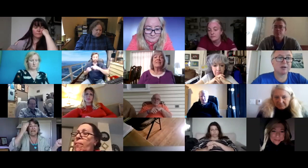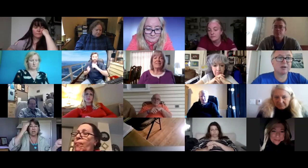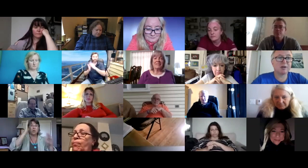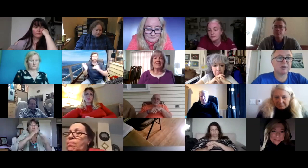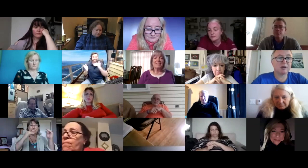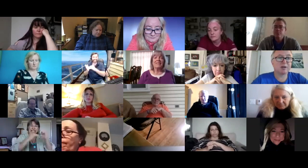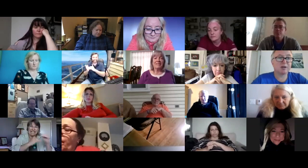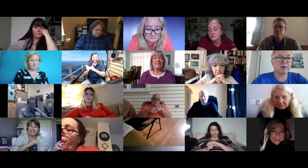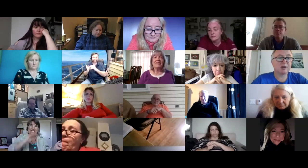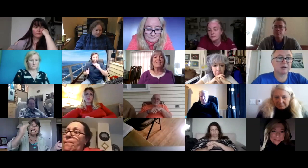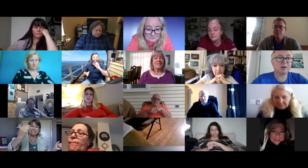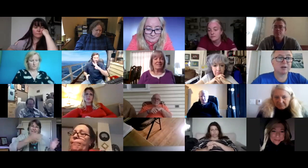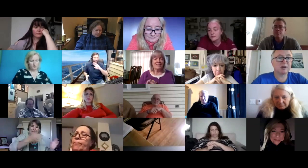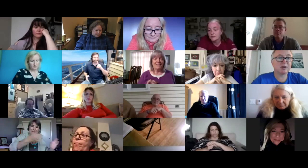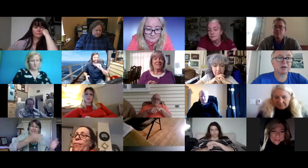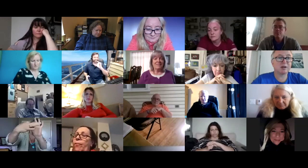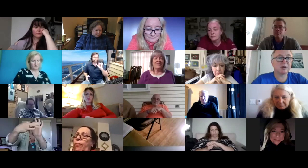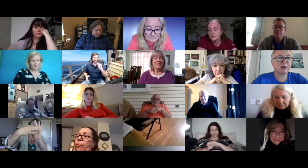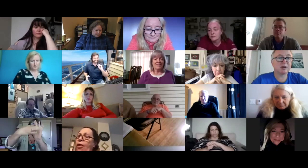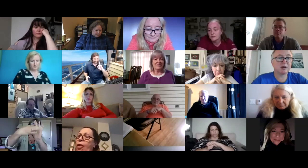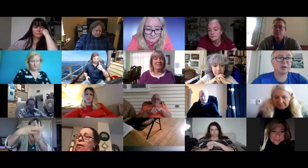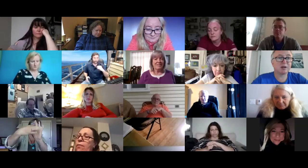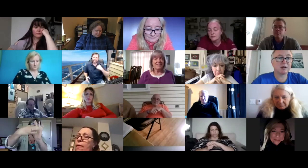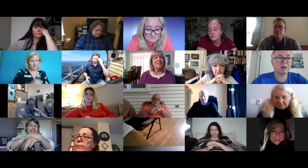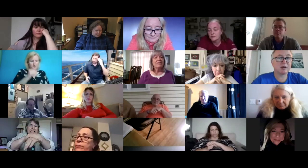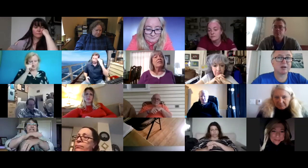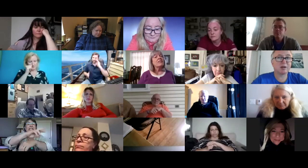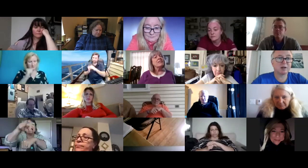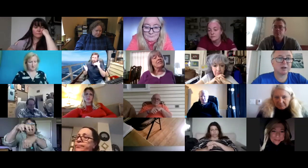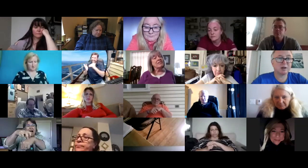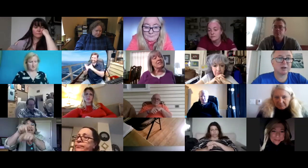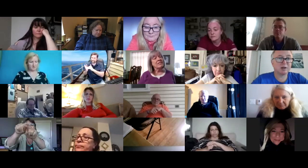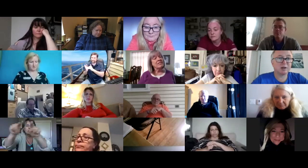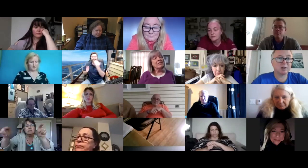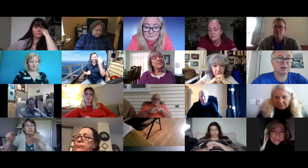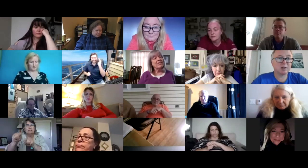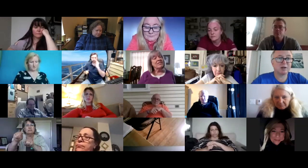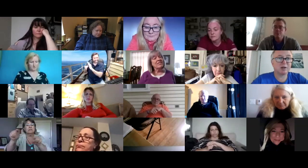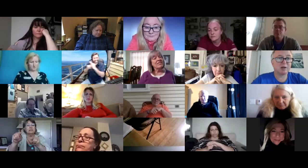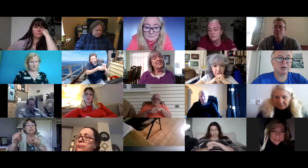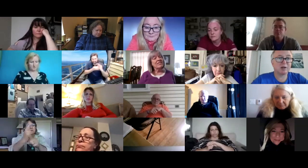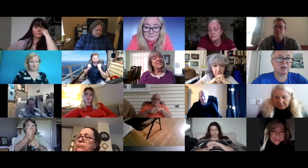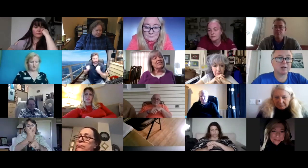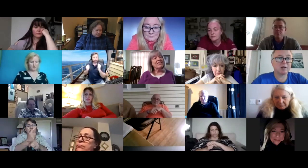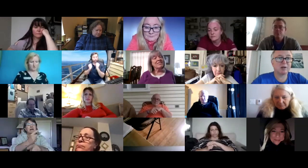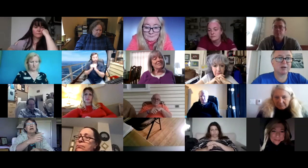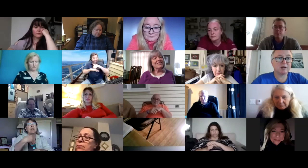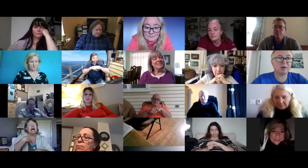and I know New Zealand seemed connected to England, Ireland,